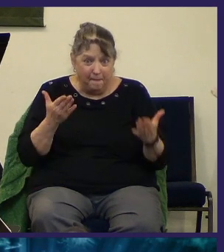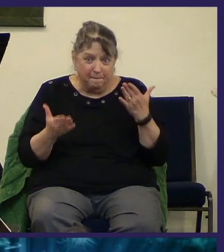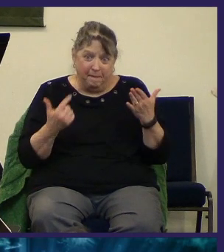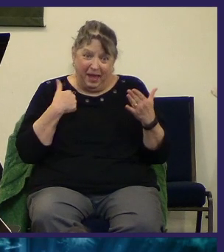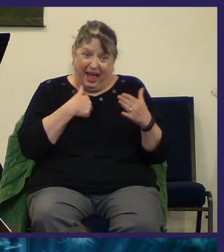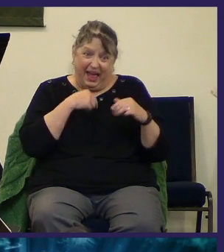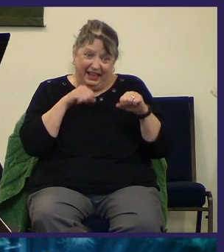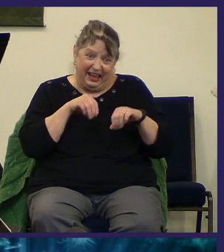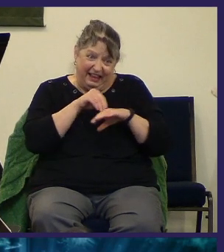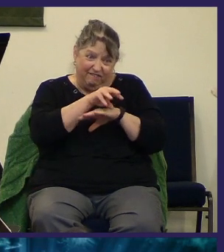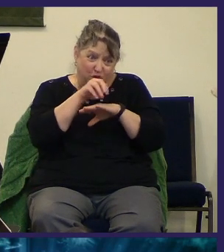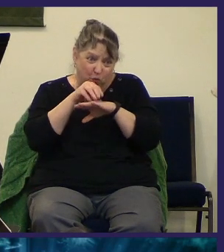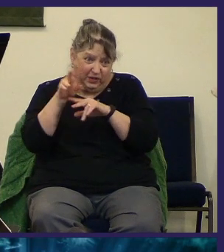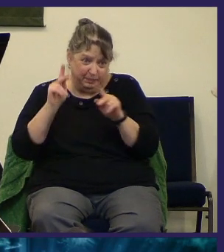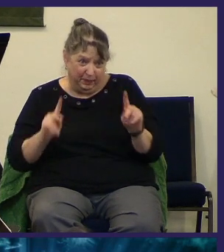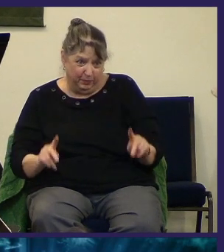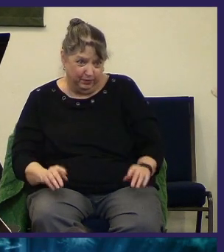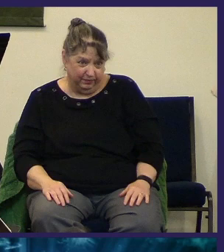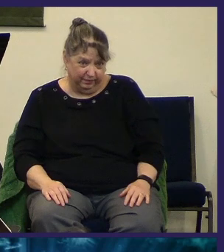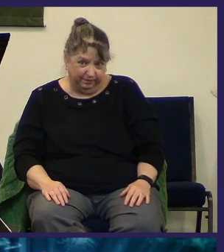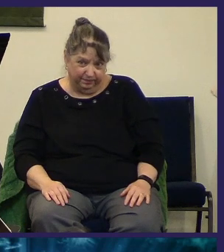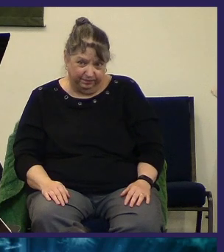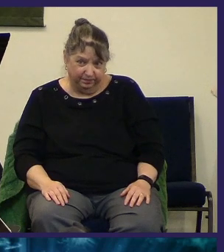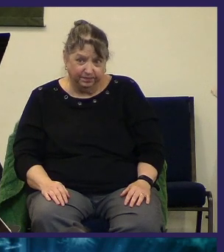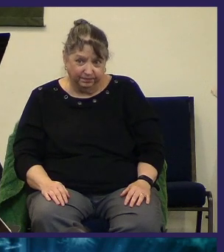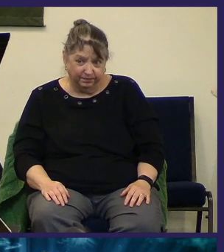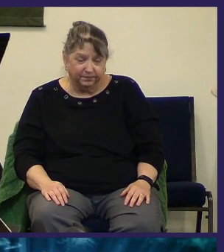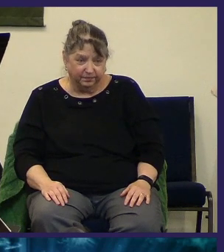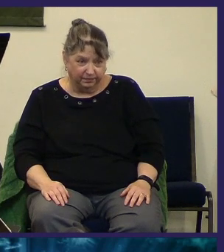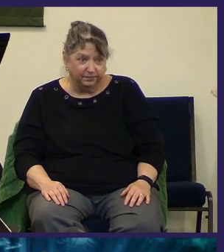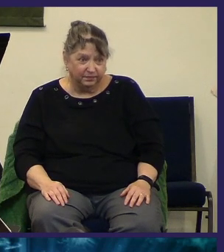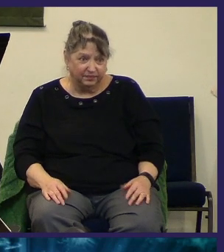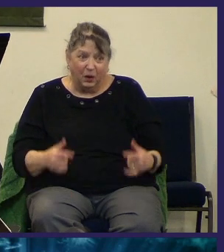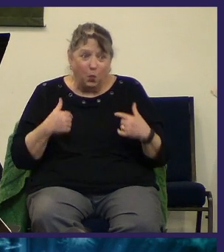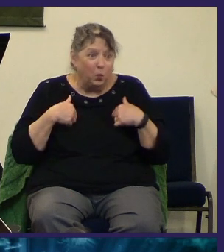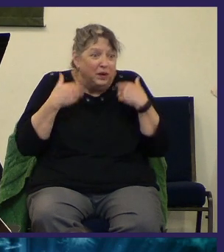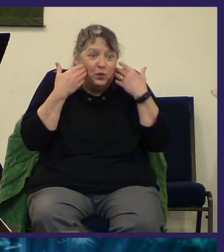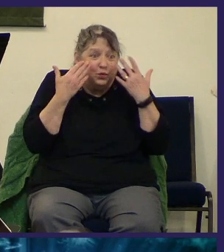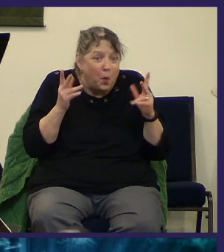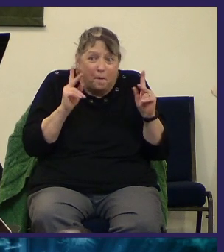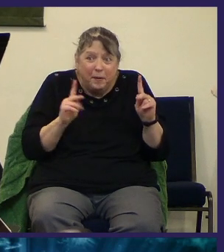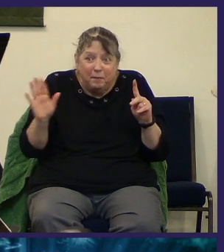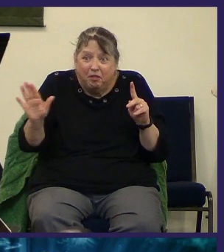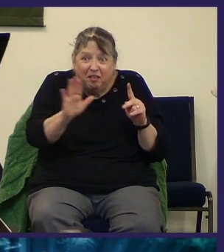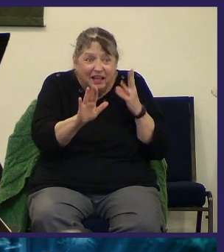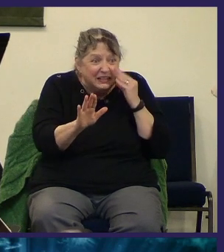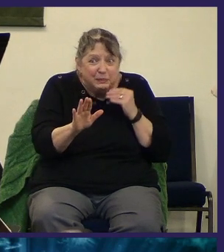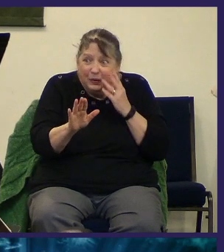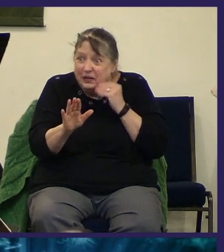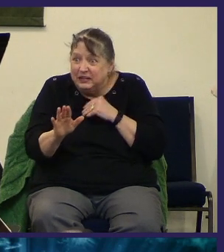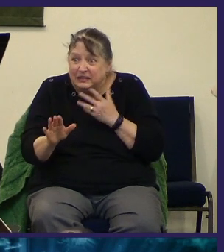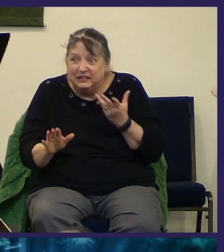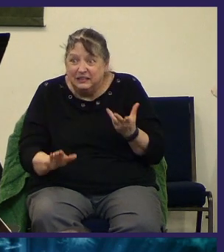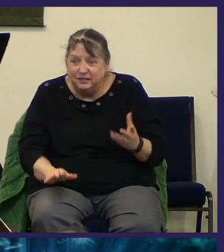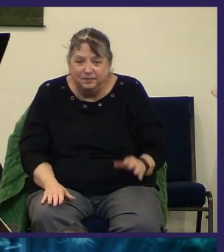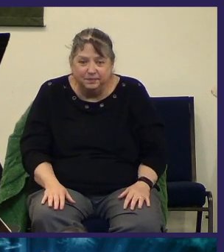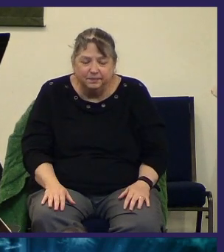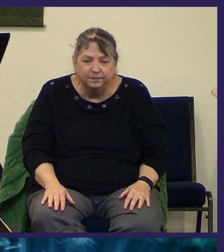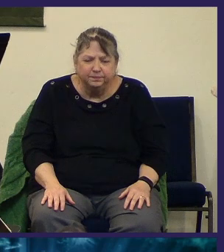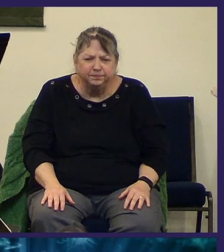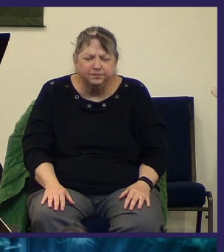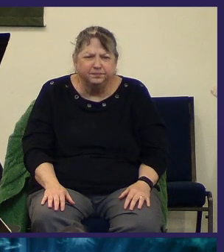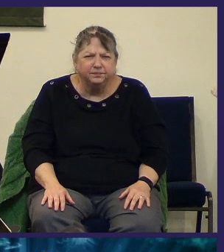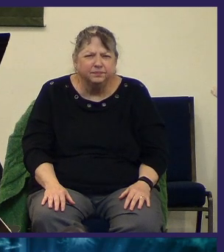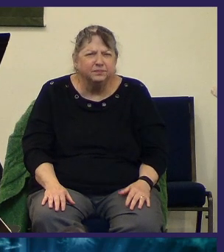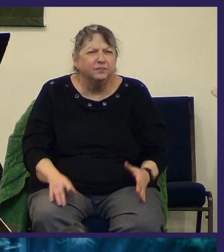life and like i was mentioned this morning we don't know what people are going through i heard a speaker